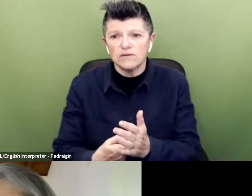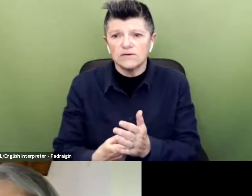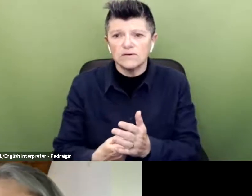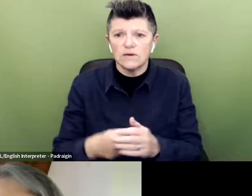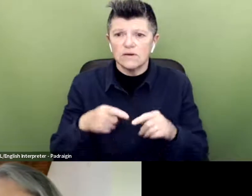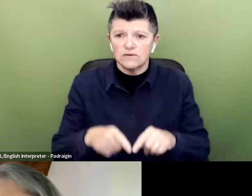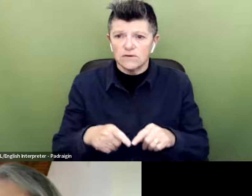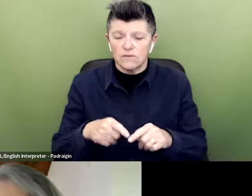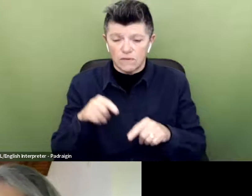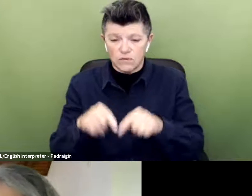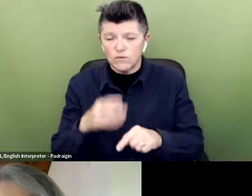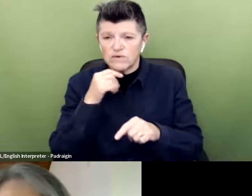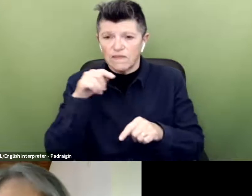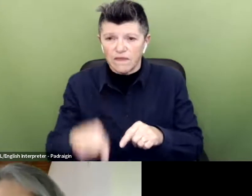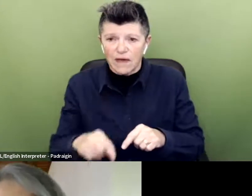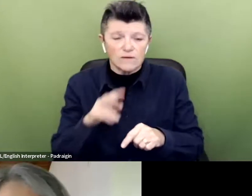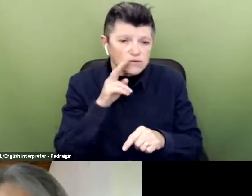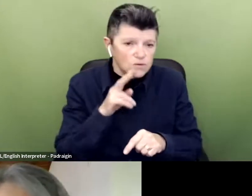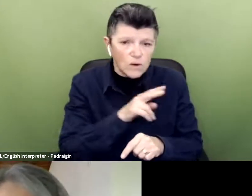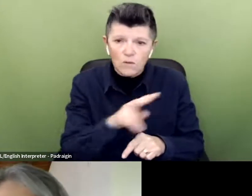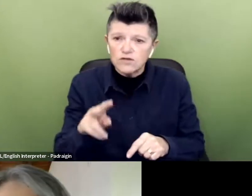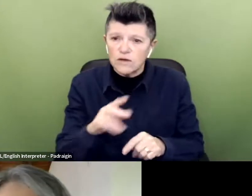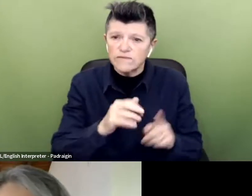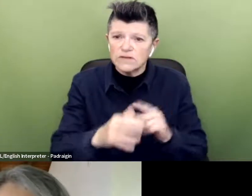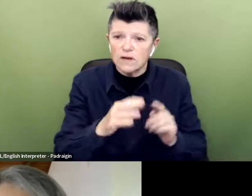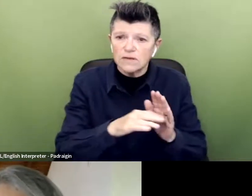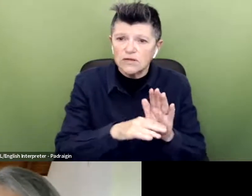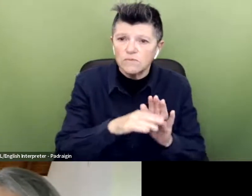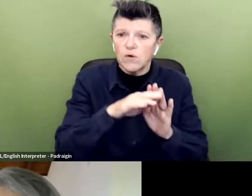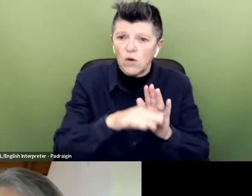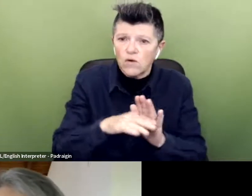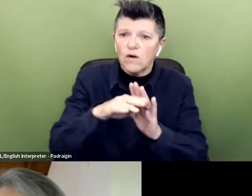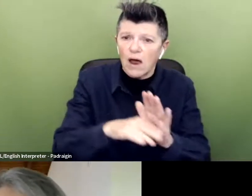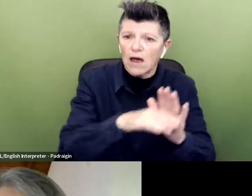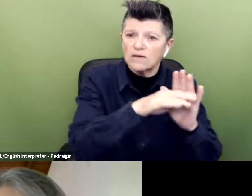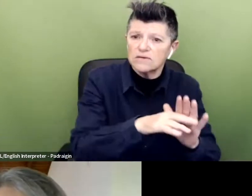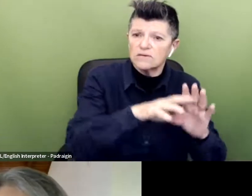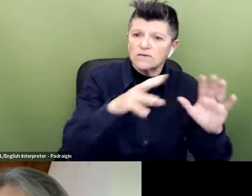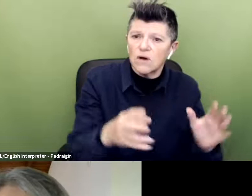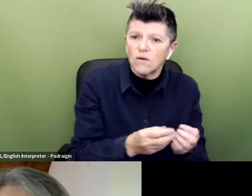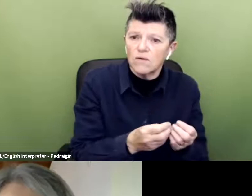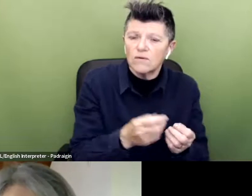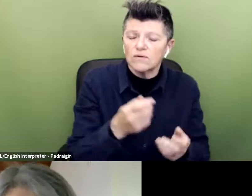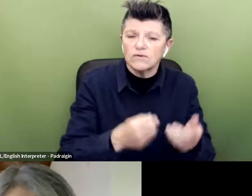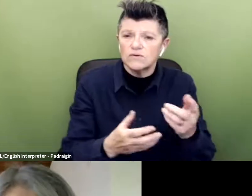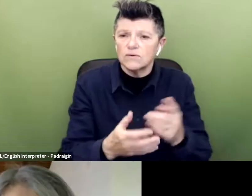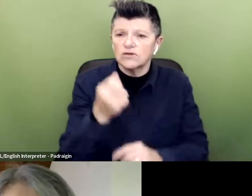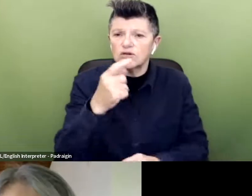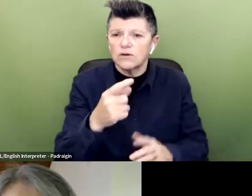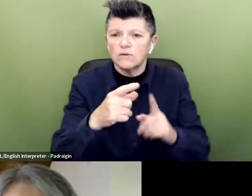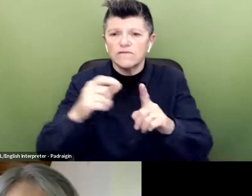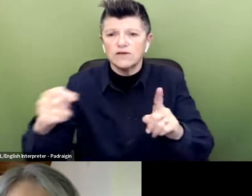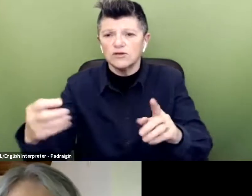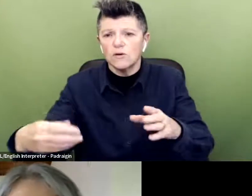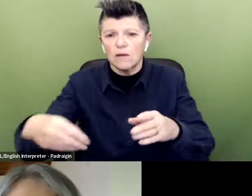observe progress societies as a whole can make toward digital inclusion?